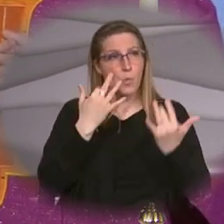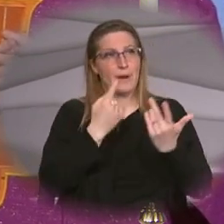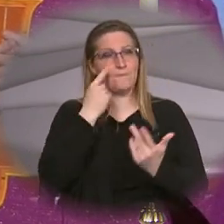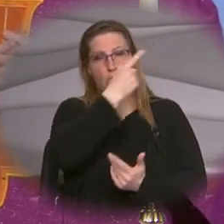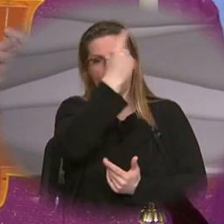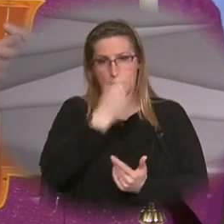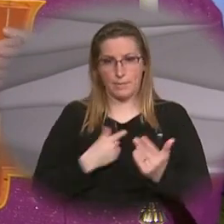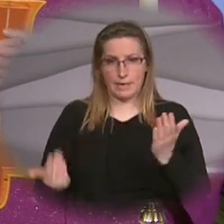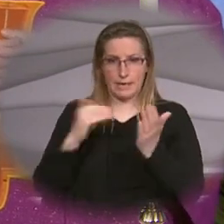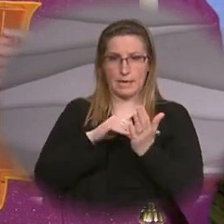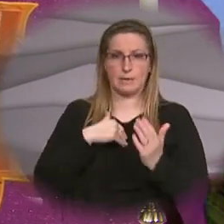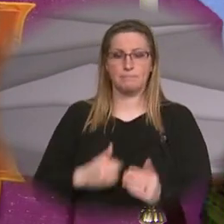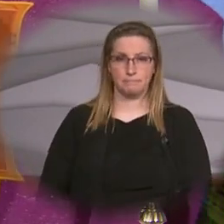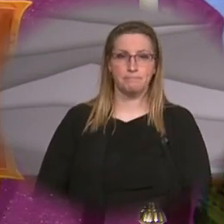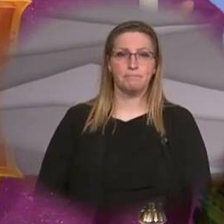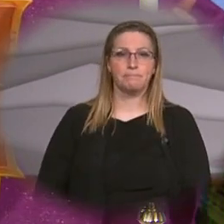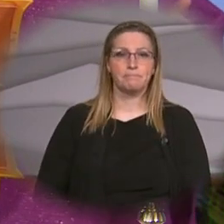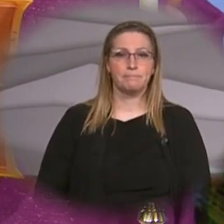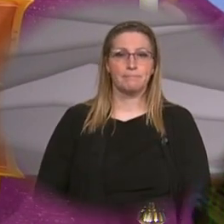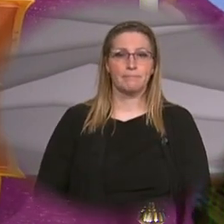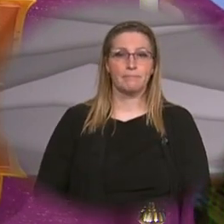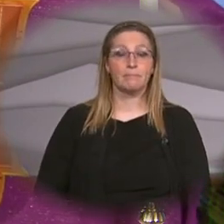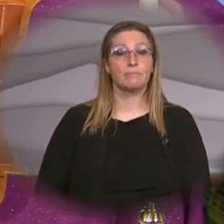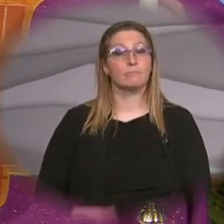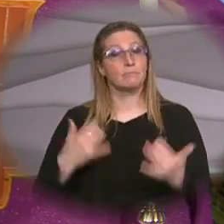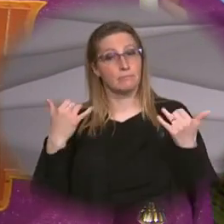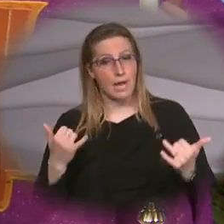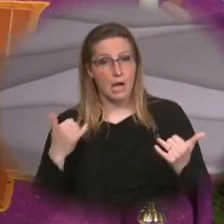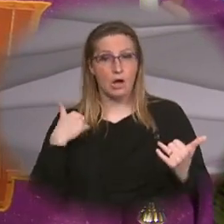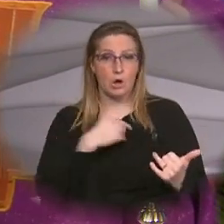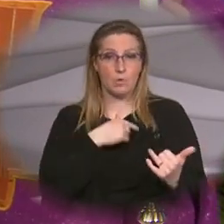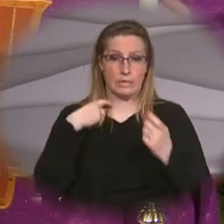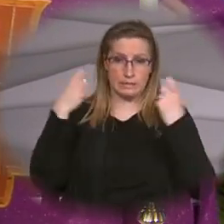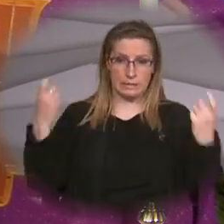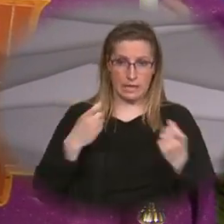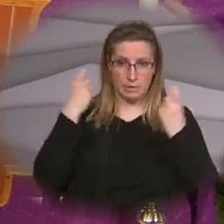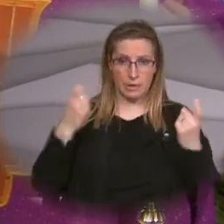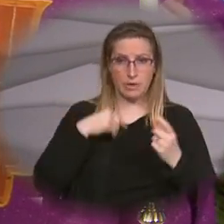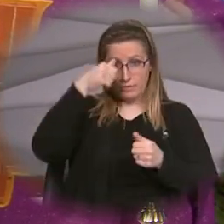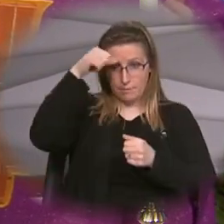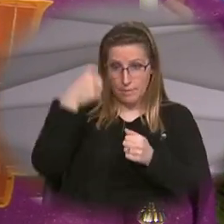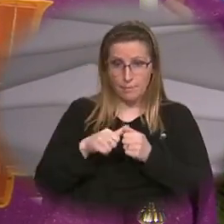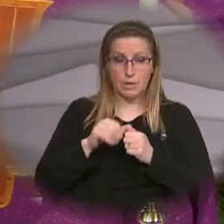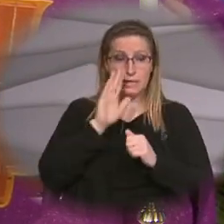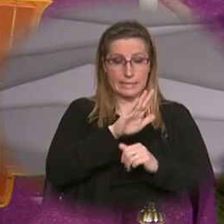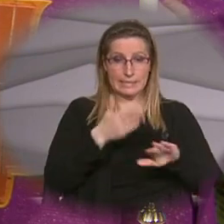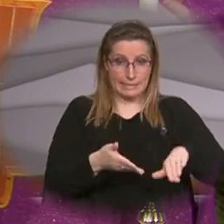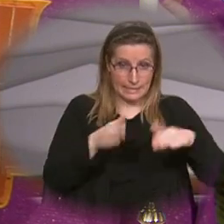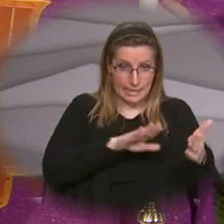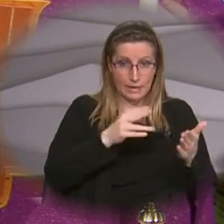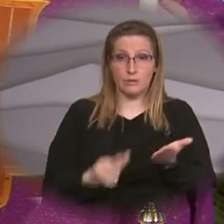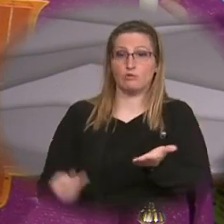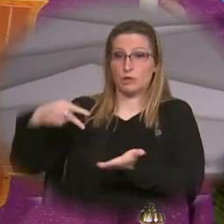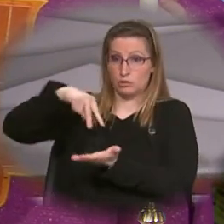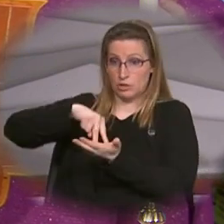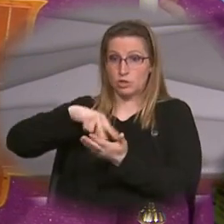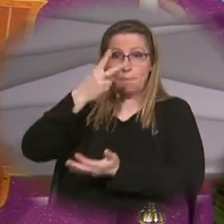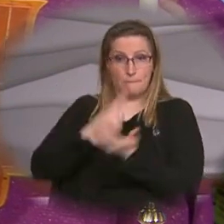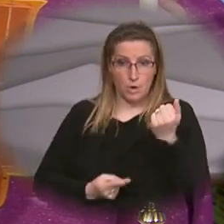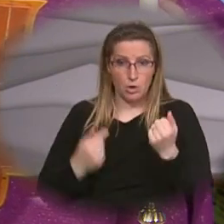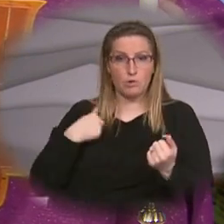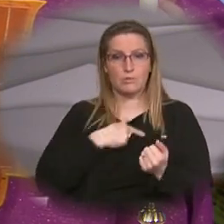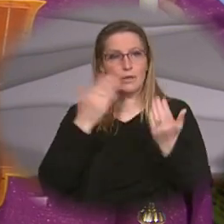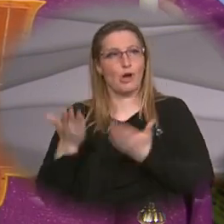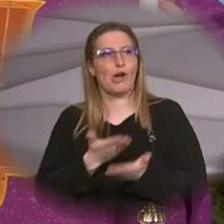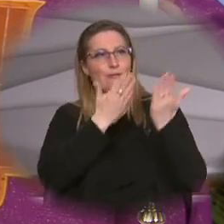until you come again. Therefore, as we celebrate the memorial of his death and resurrection, we